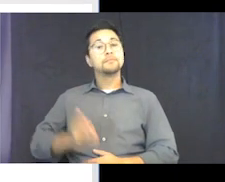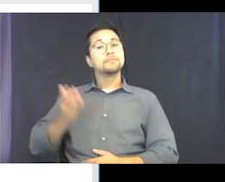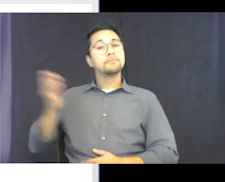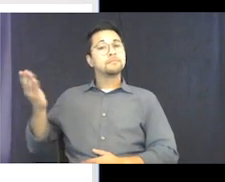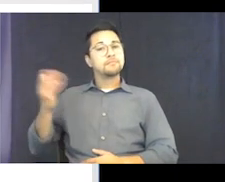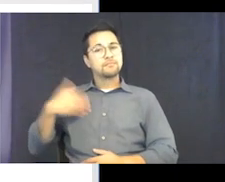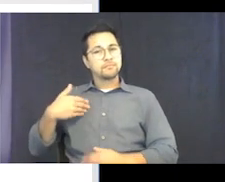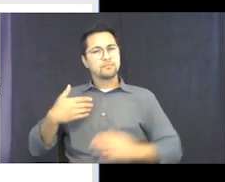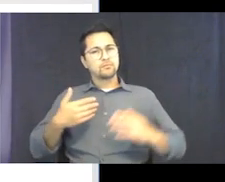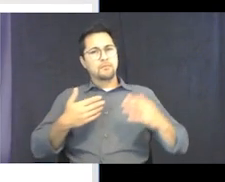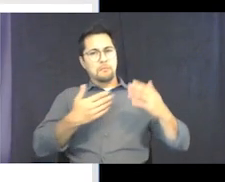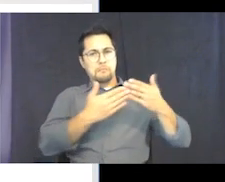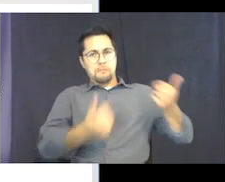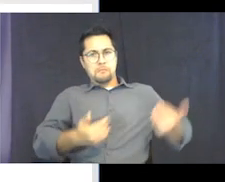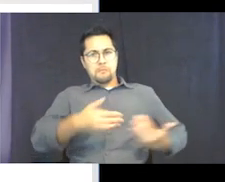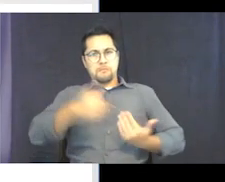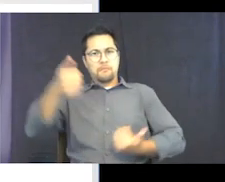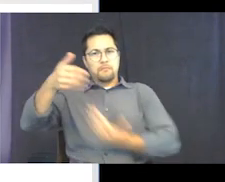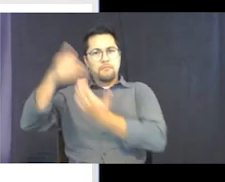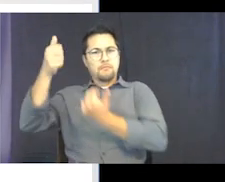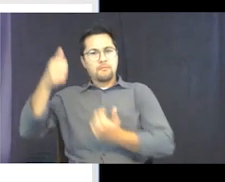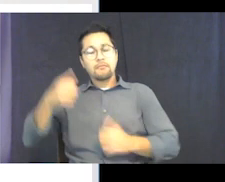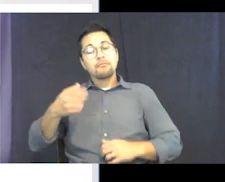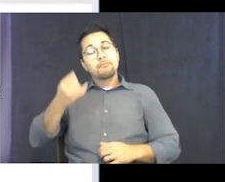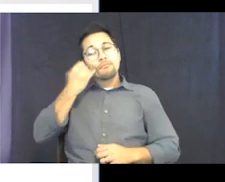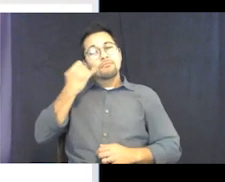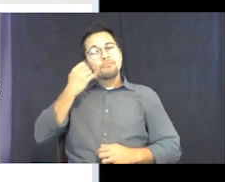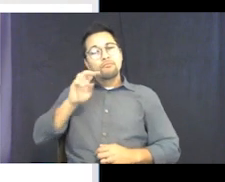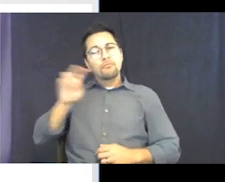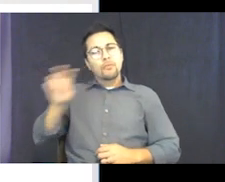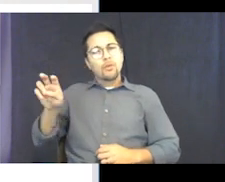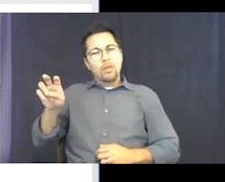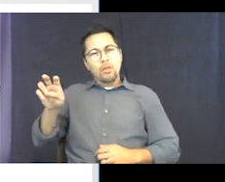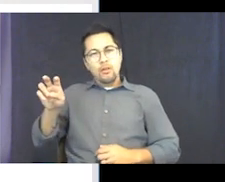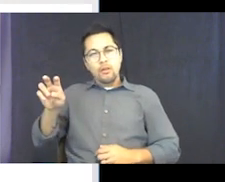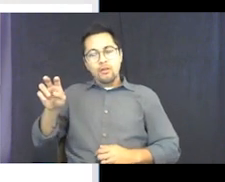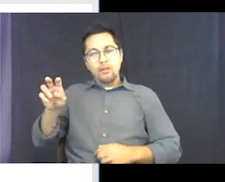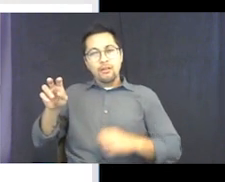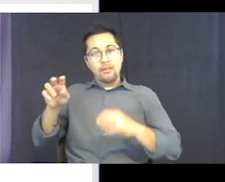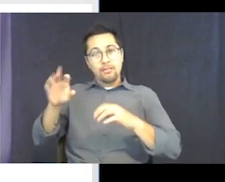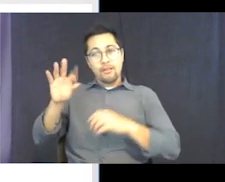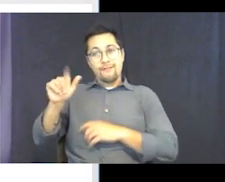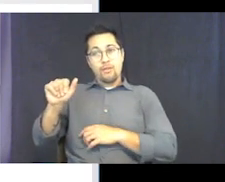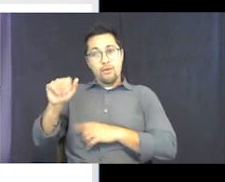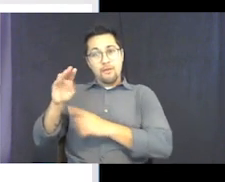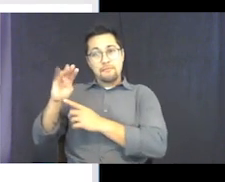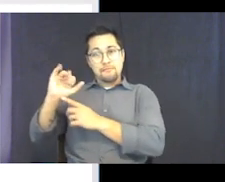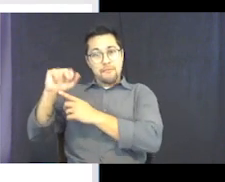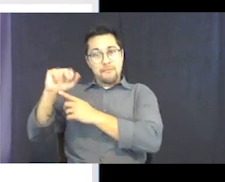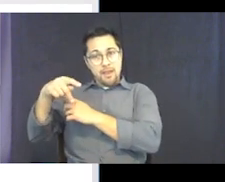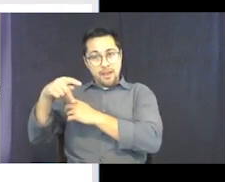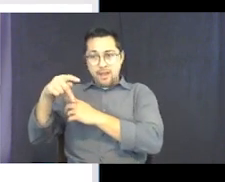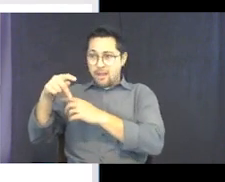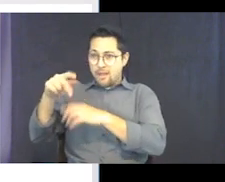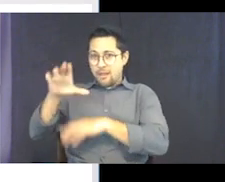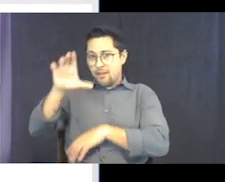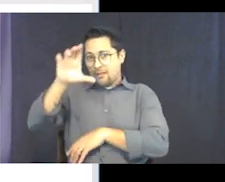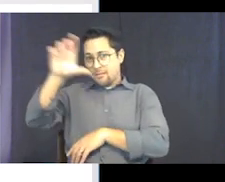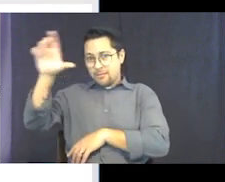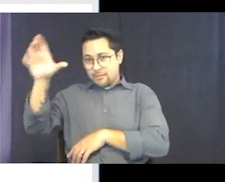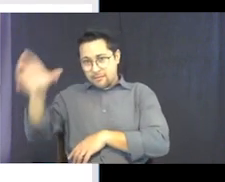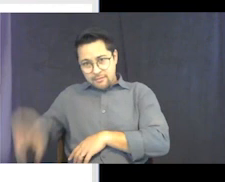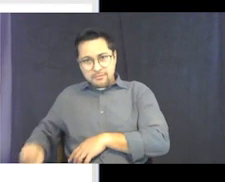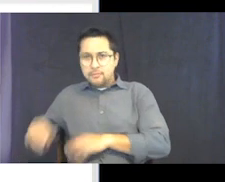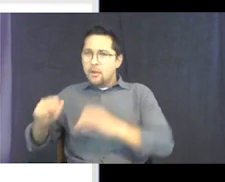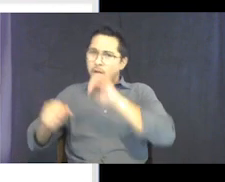Here's a breakout on if you look at the state of Florida map, all of our